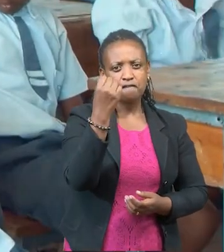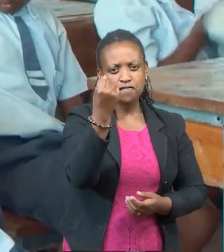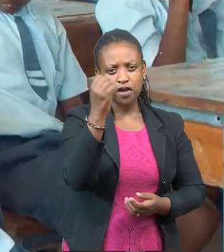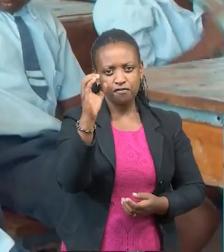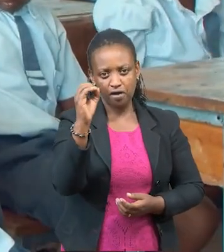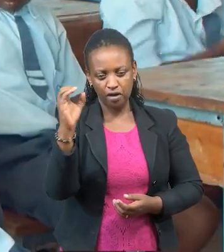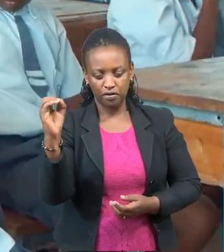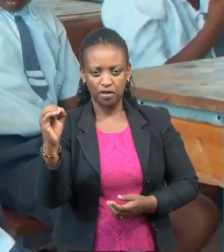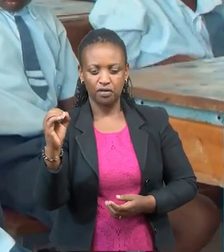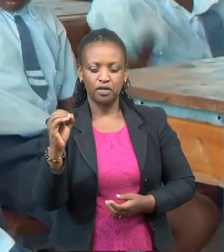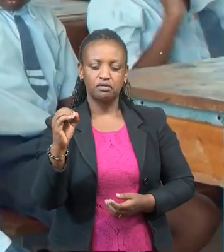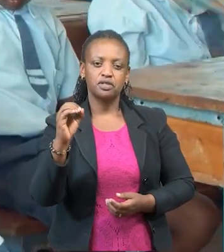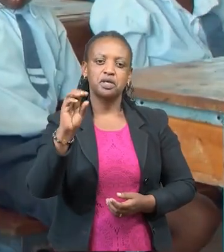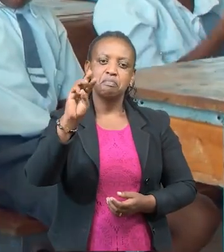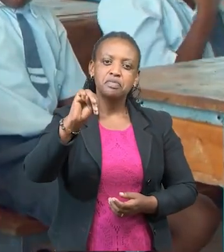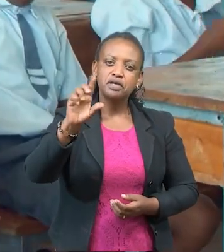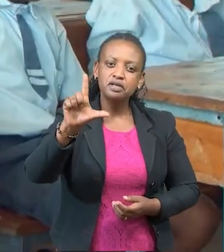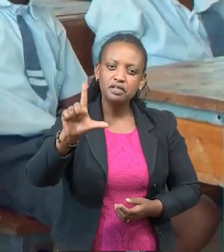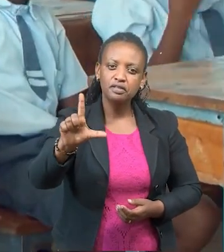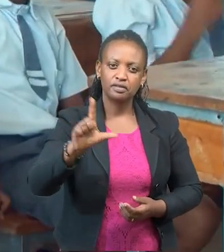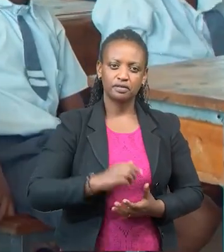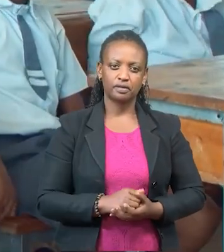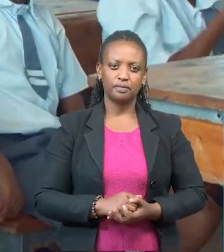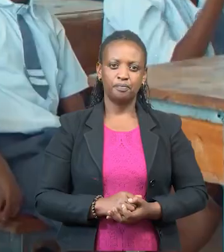1,500 milliliters. 1,500